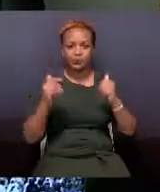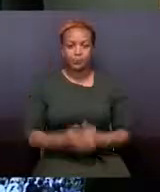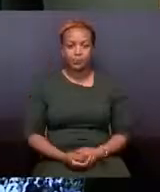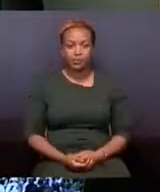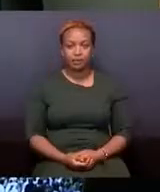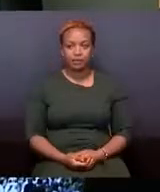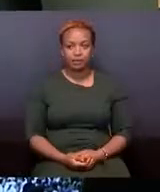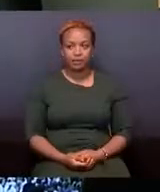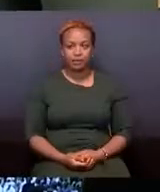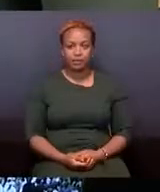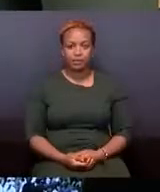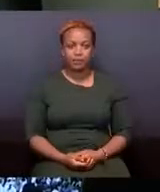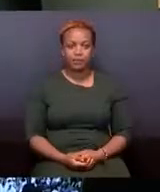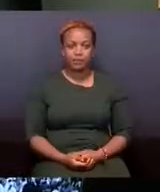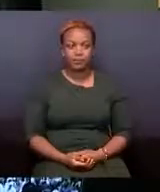Yes,